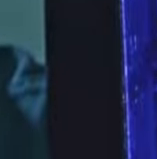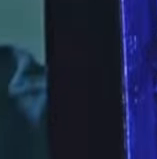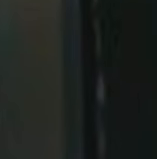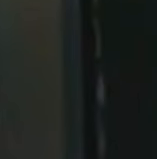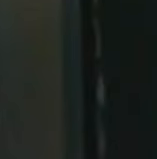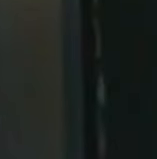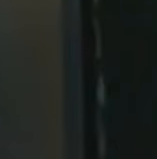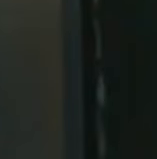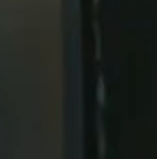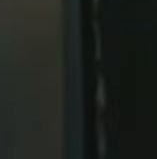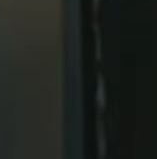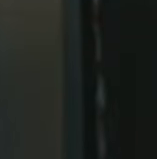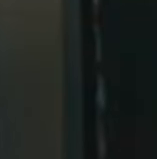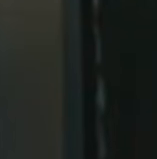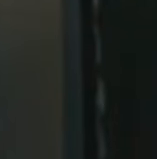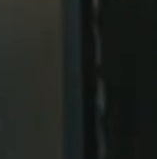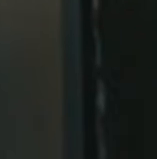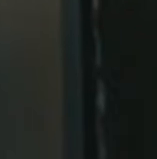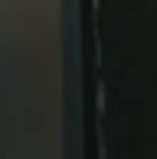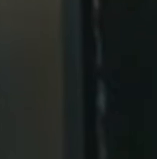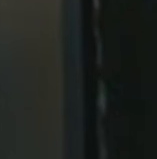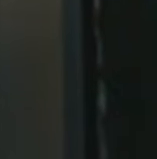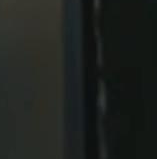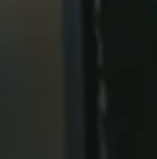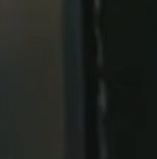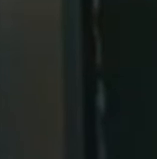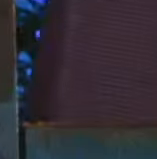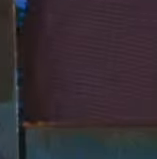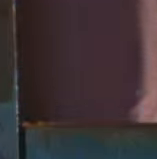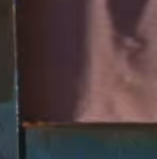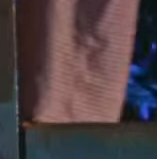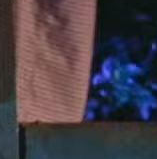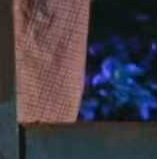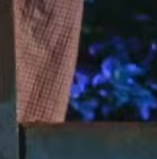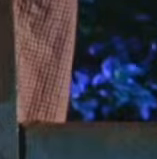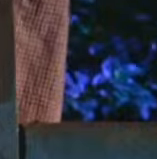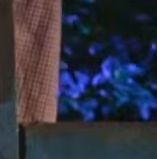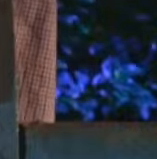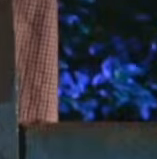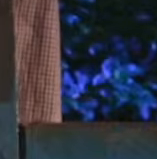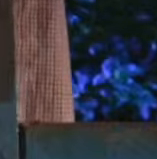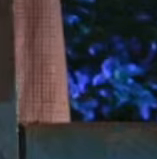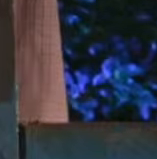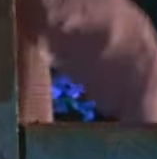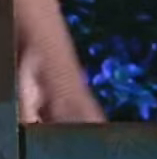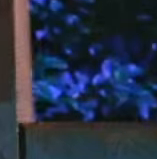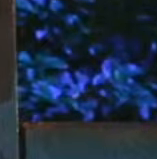inatoka wapi? Haki huyu mlevi asikuja hapa na makelele zake.